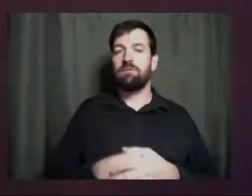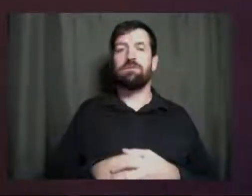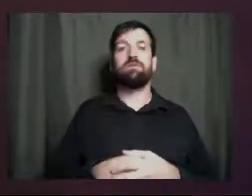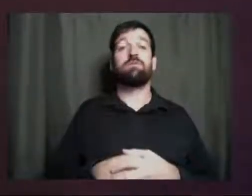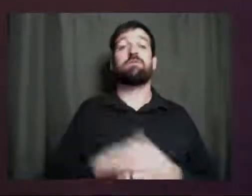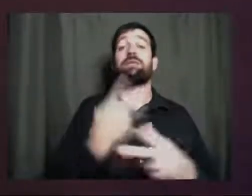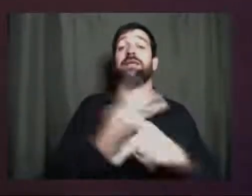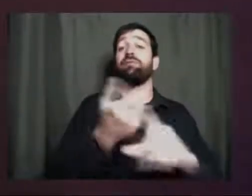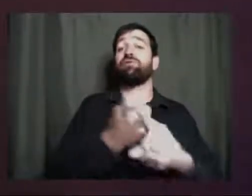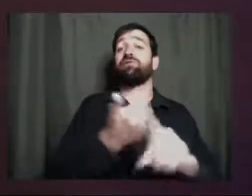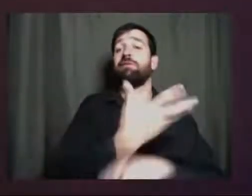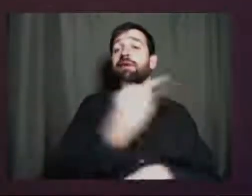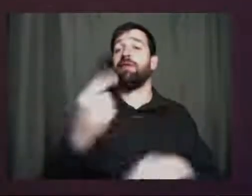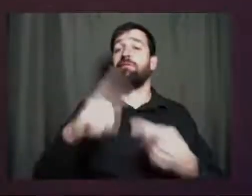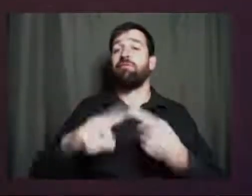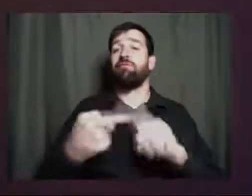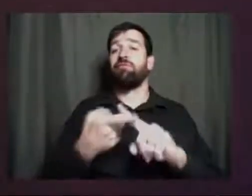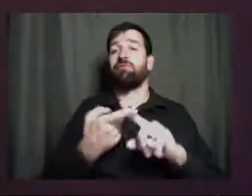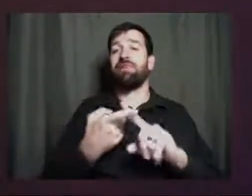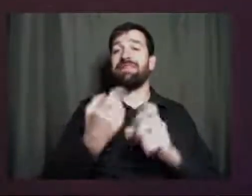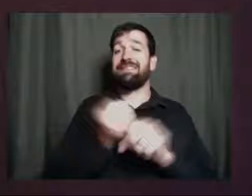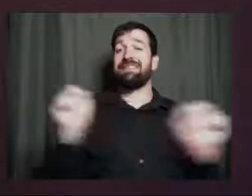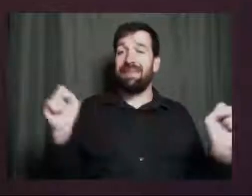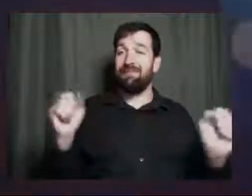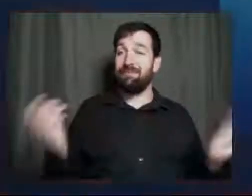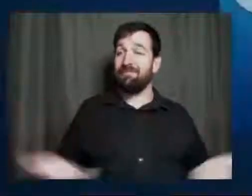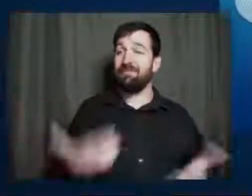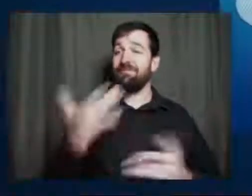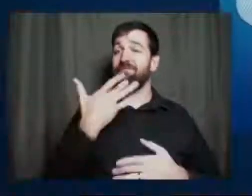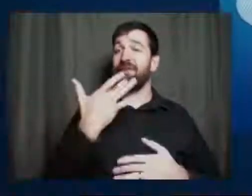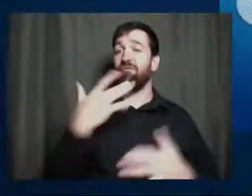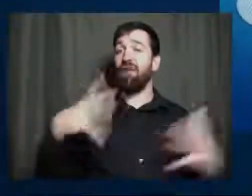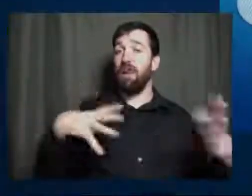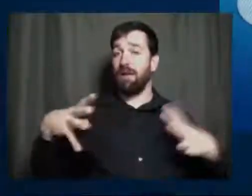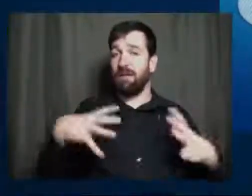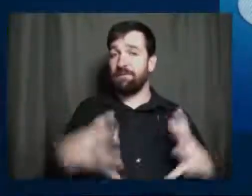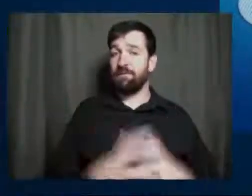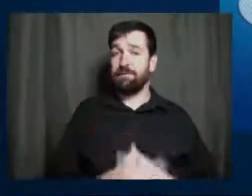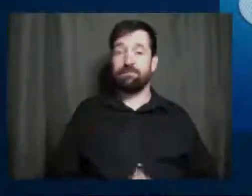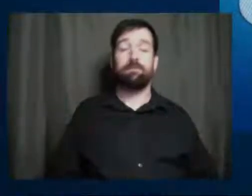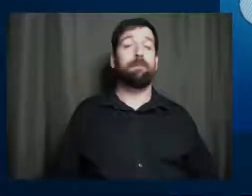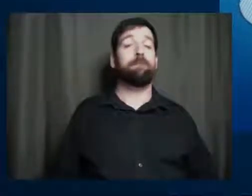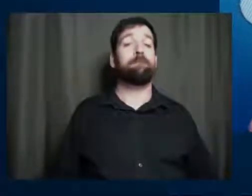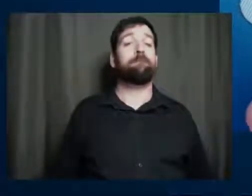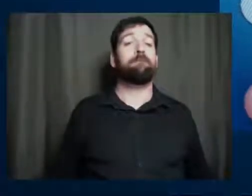safe on this favorite holiday of the season. Just take a look.